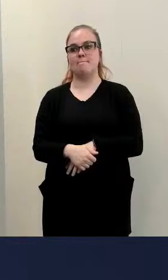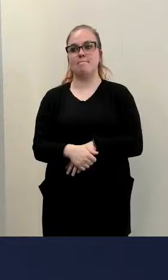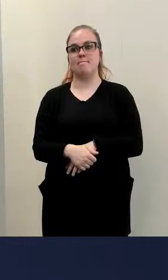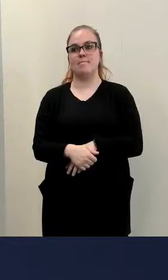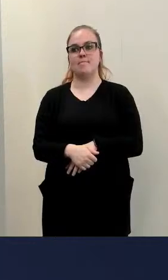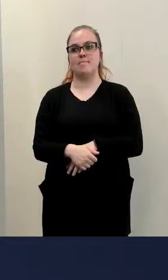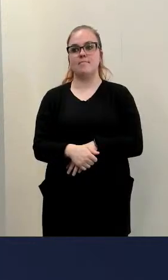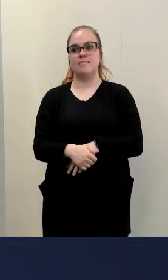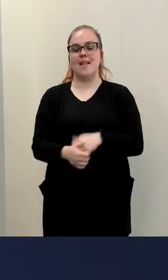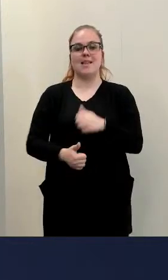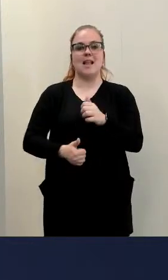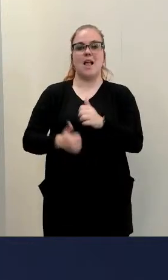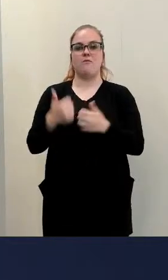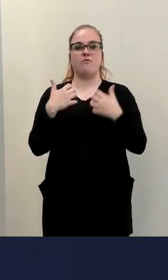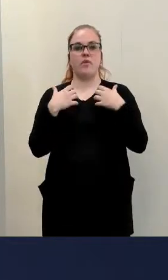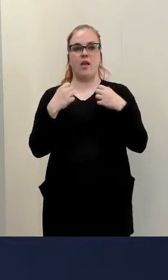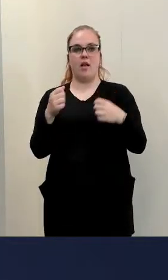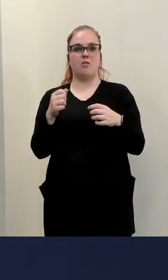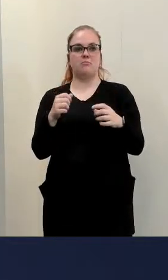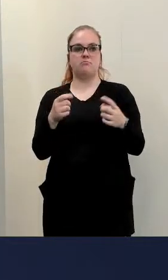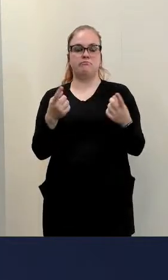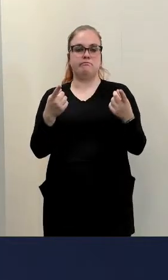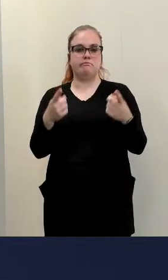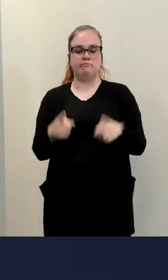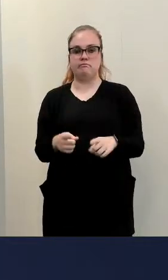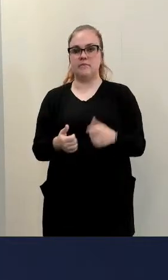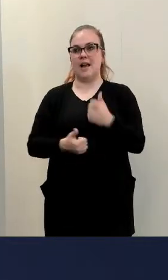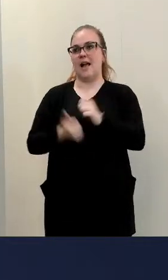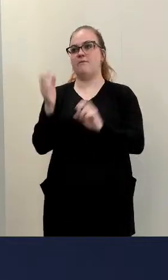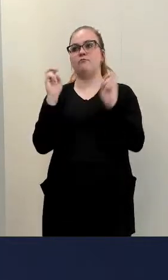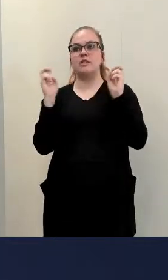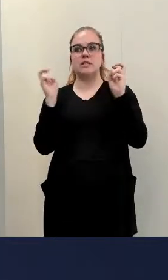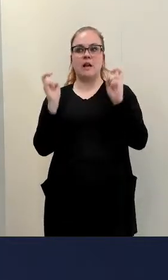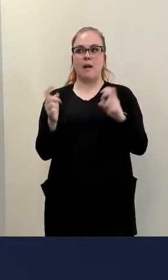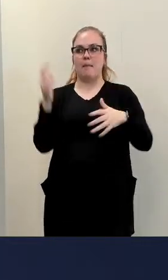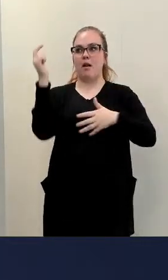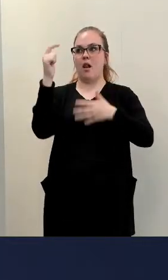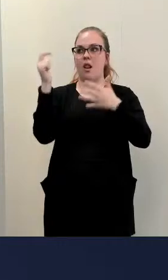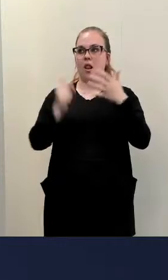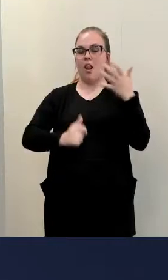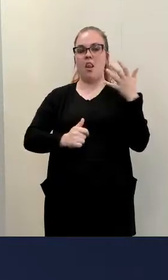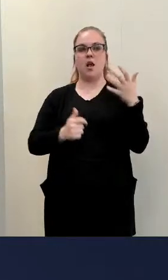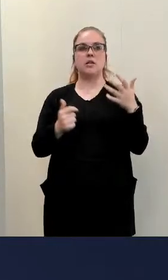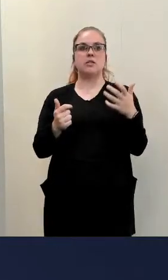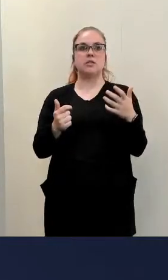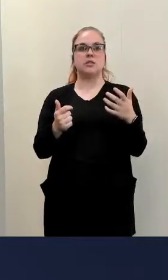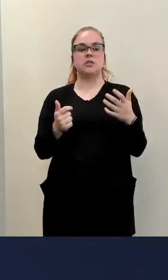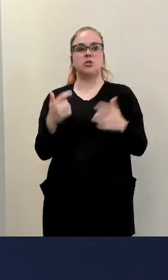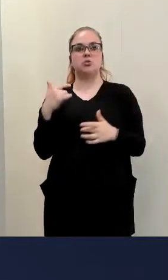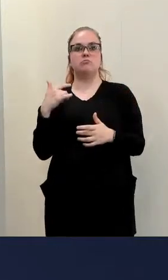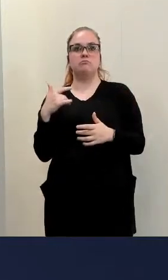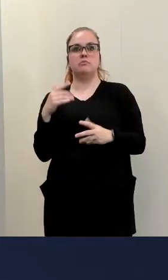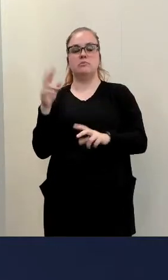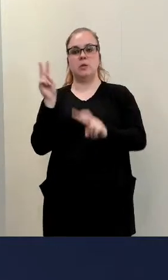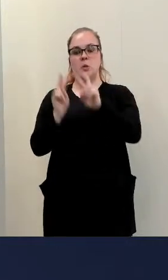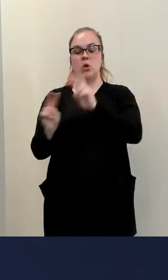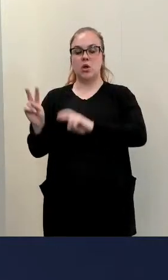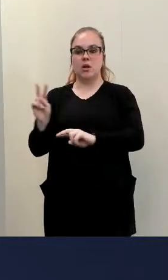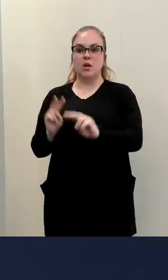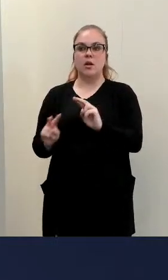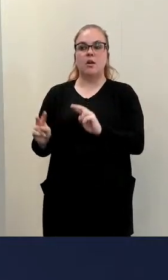In every health outcome, every topic that you consider and look at,